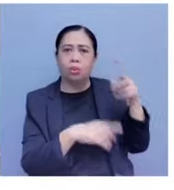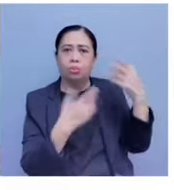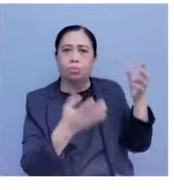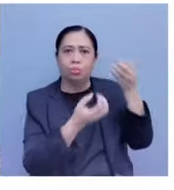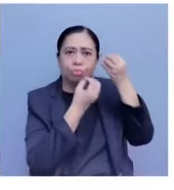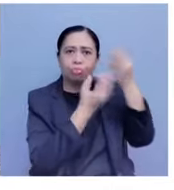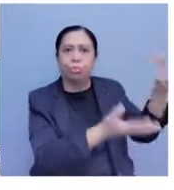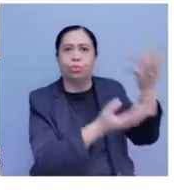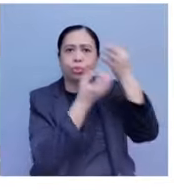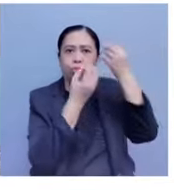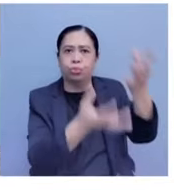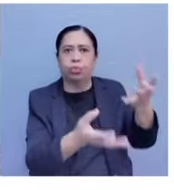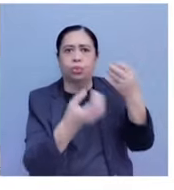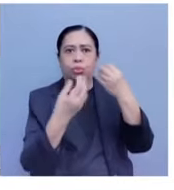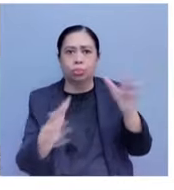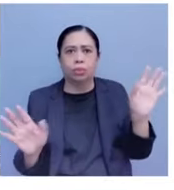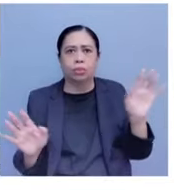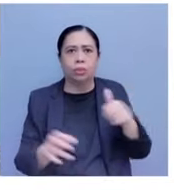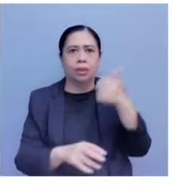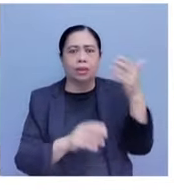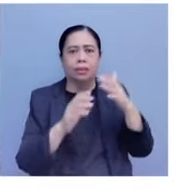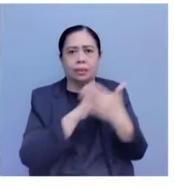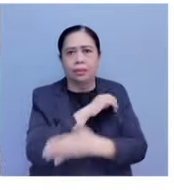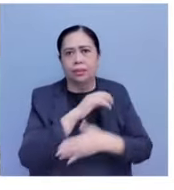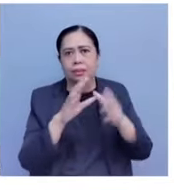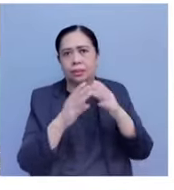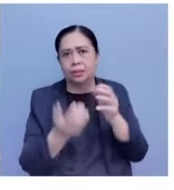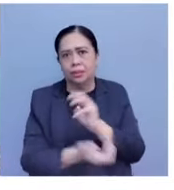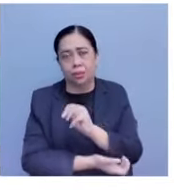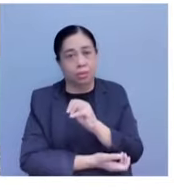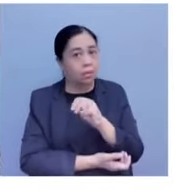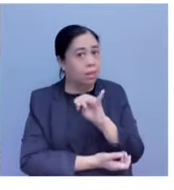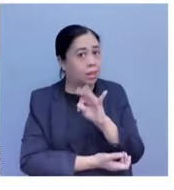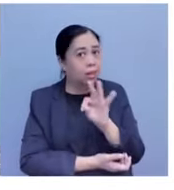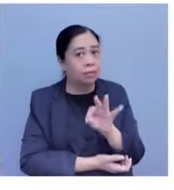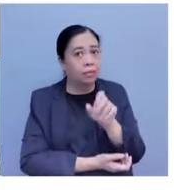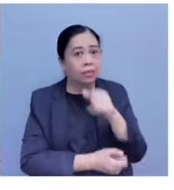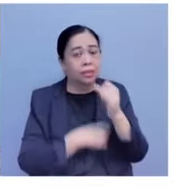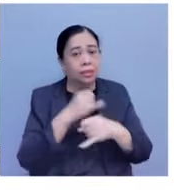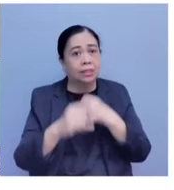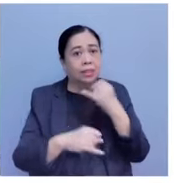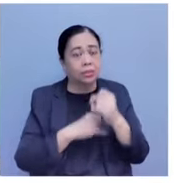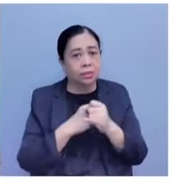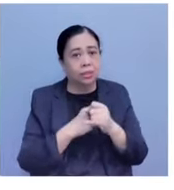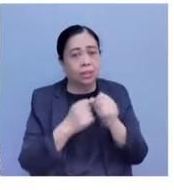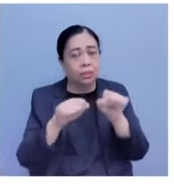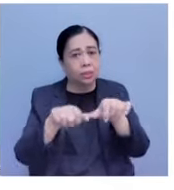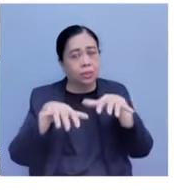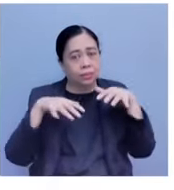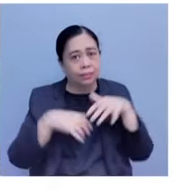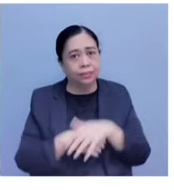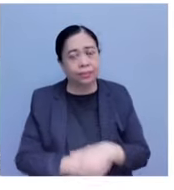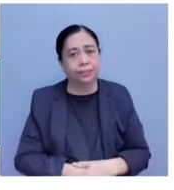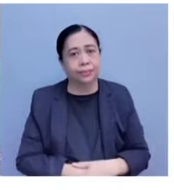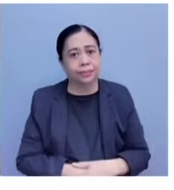sold or attempted to sell the MIF to the international audience. Attorney